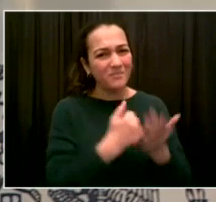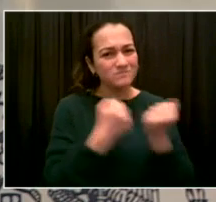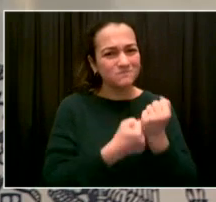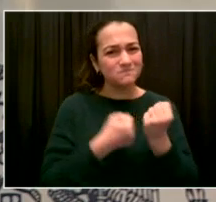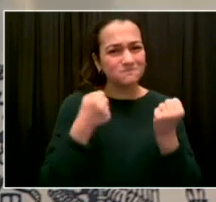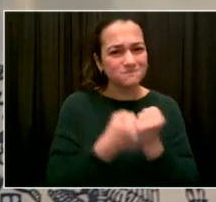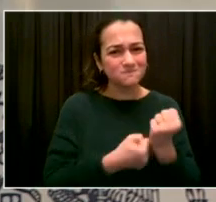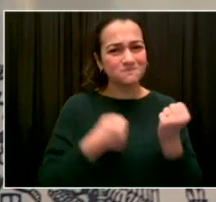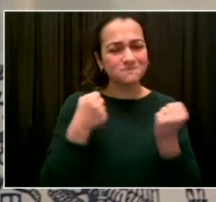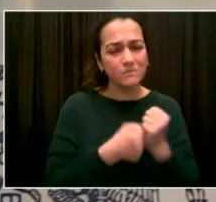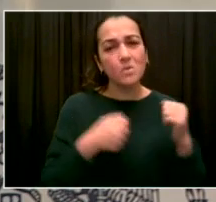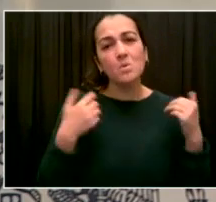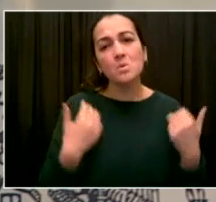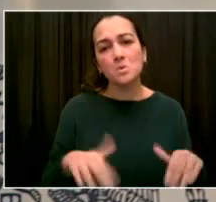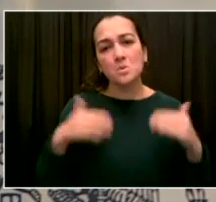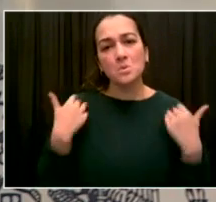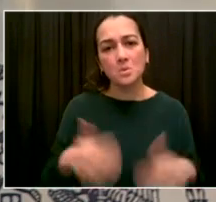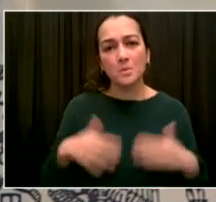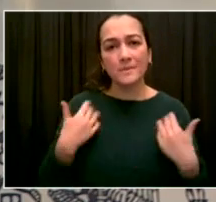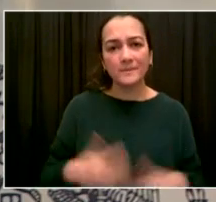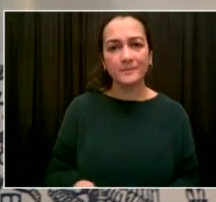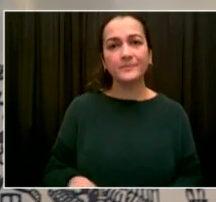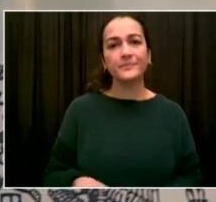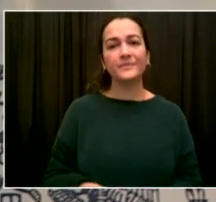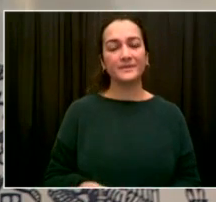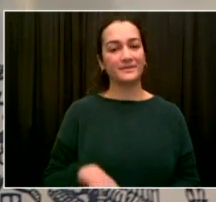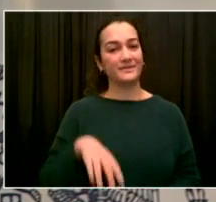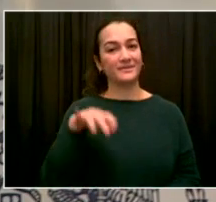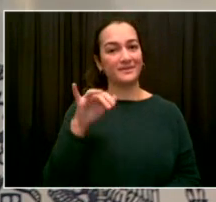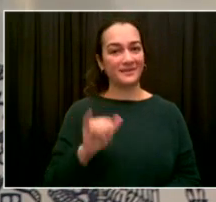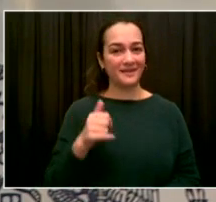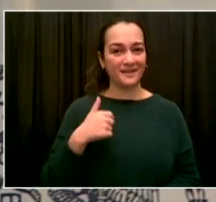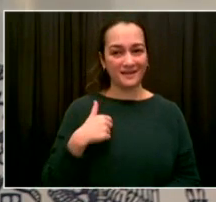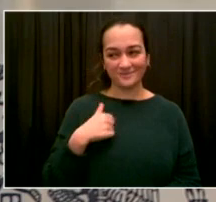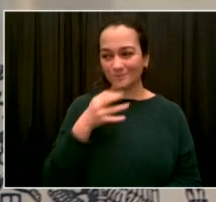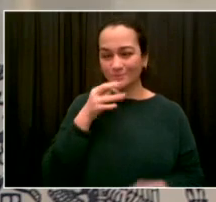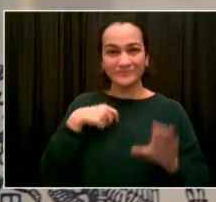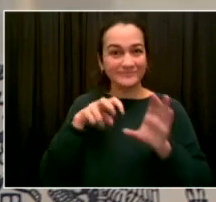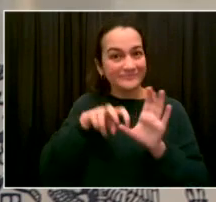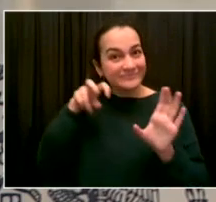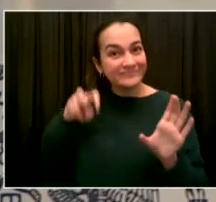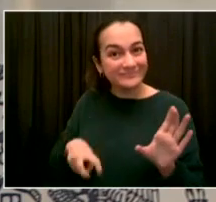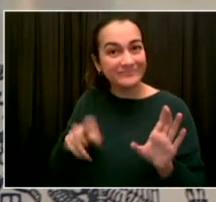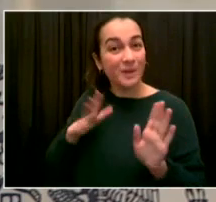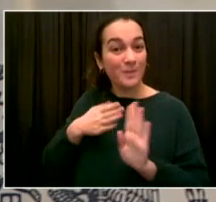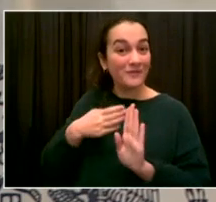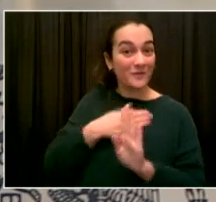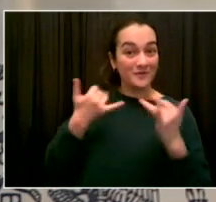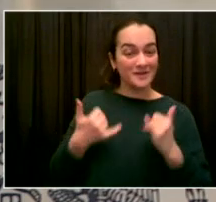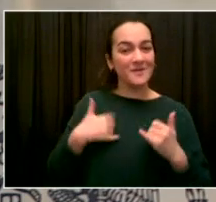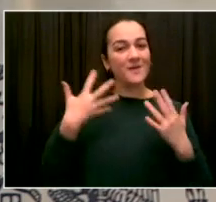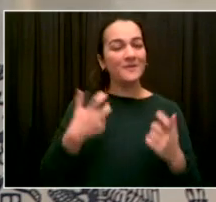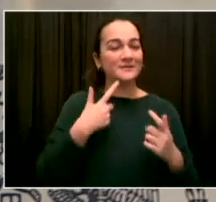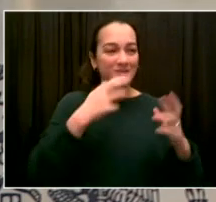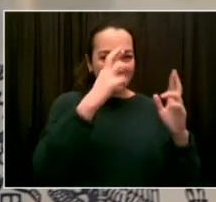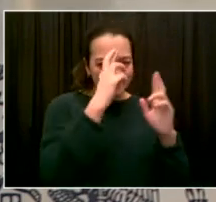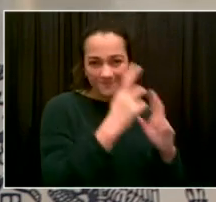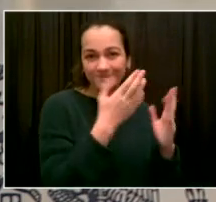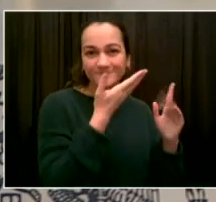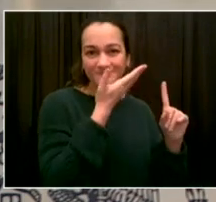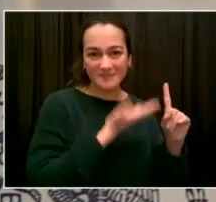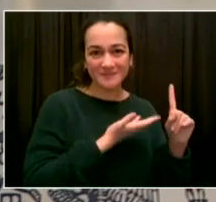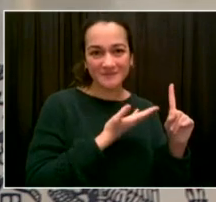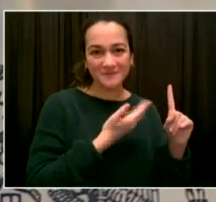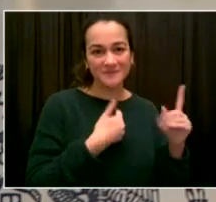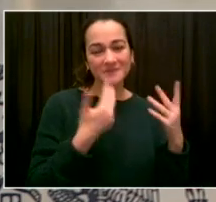city. But I want to speak very personally first about Chuck Schumer, because